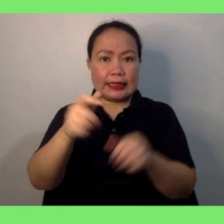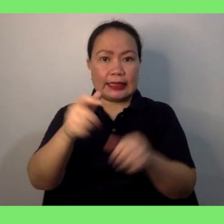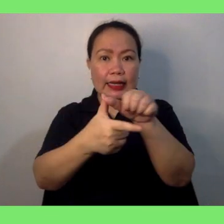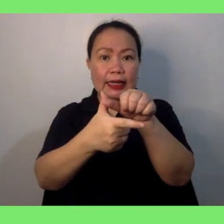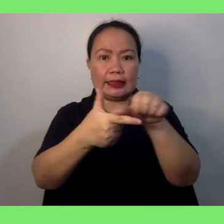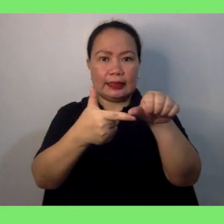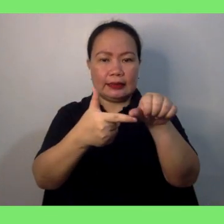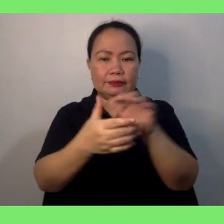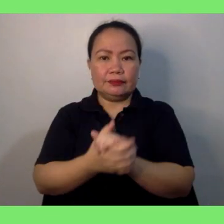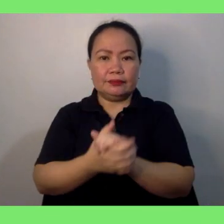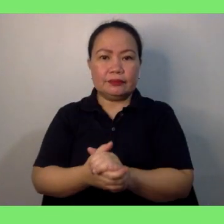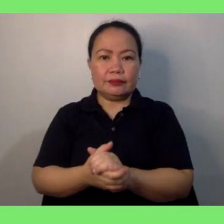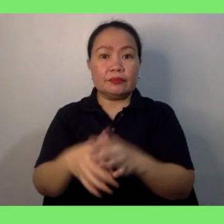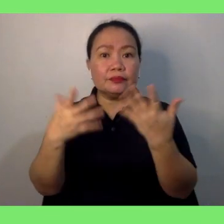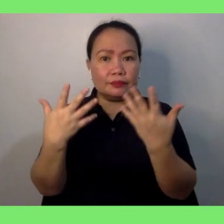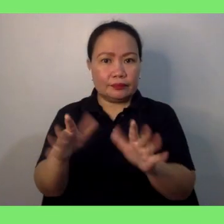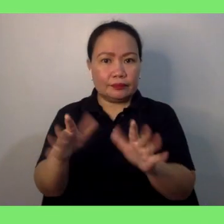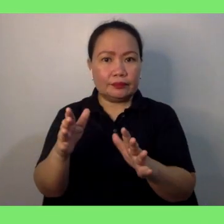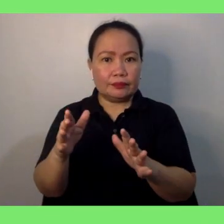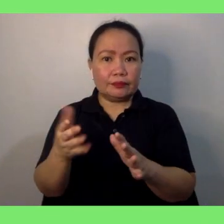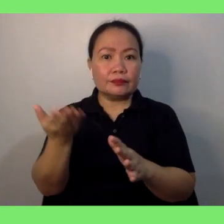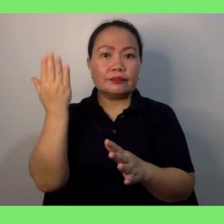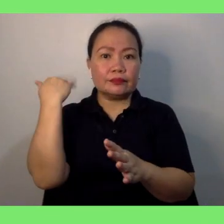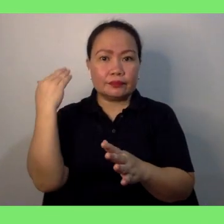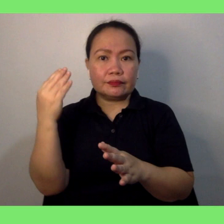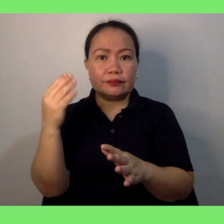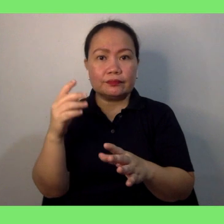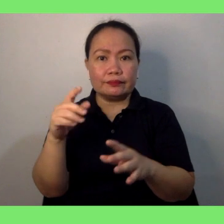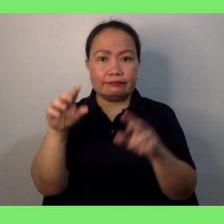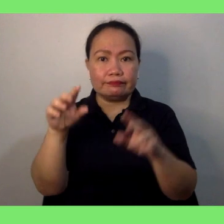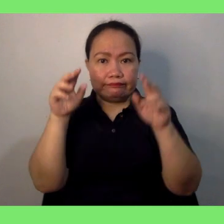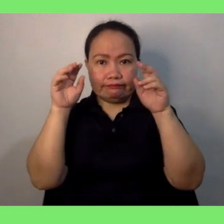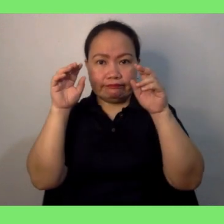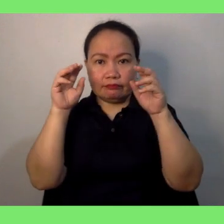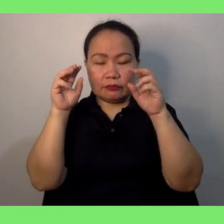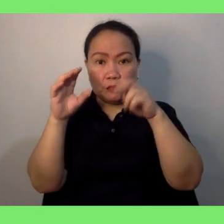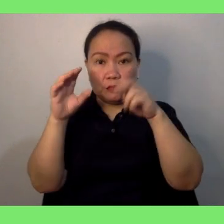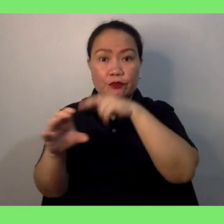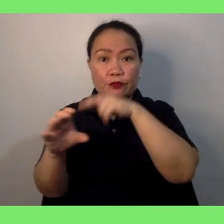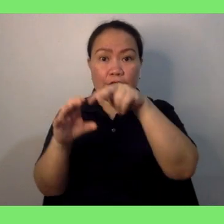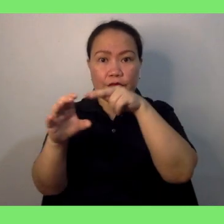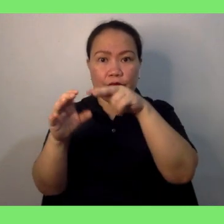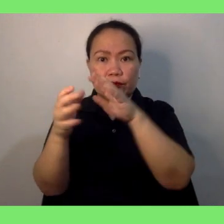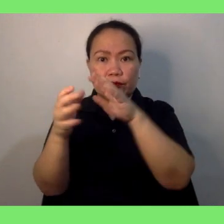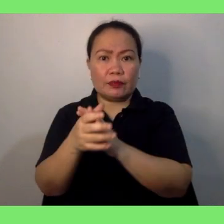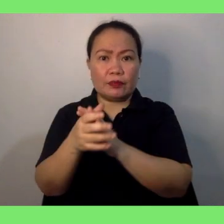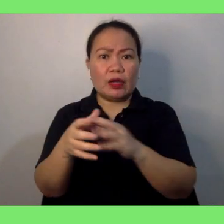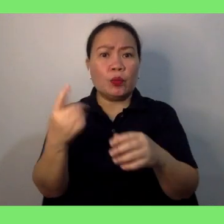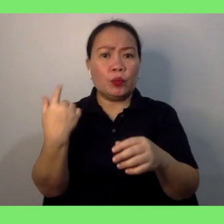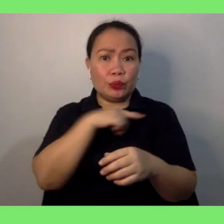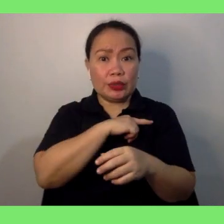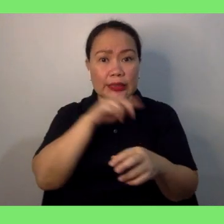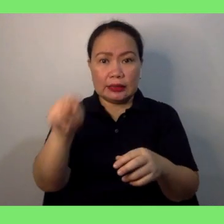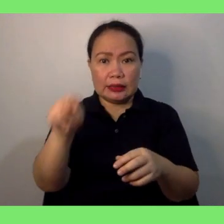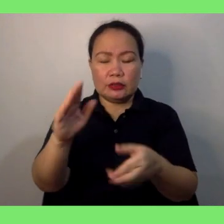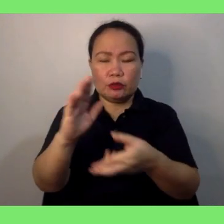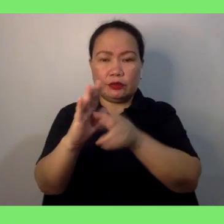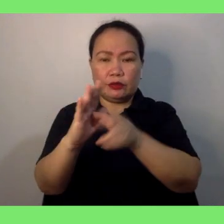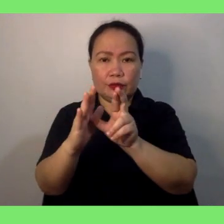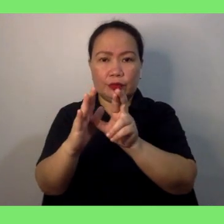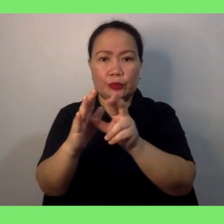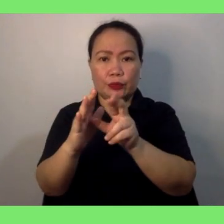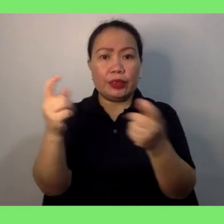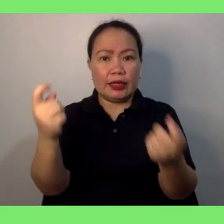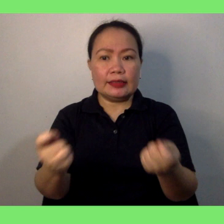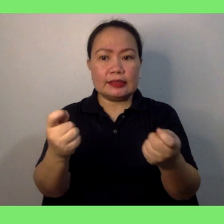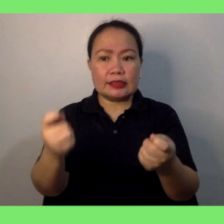ay nabanggit na natin sa mga previous tutorials. Why do we have to review this? Kasi kailangan po natin ito